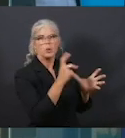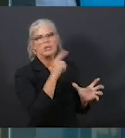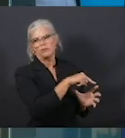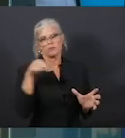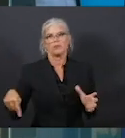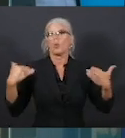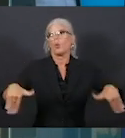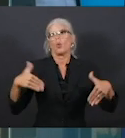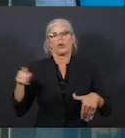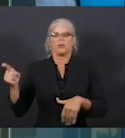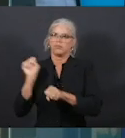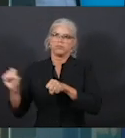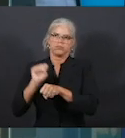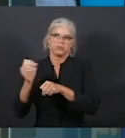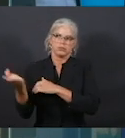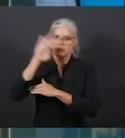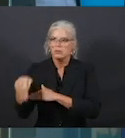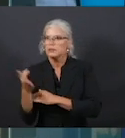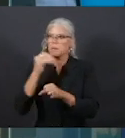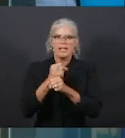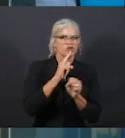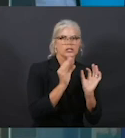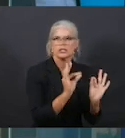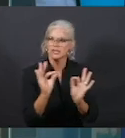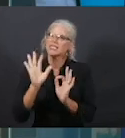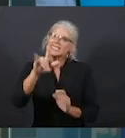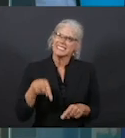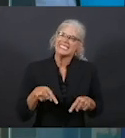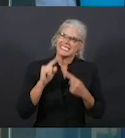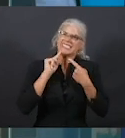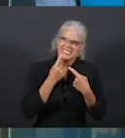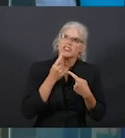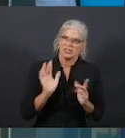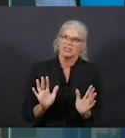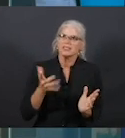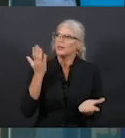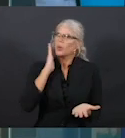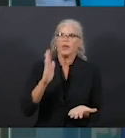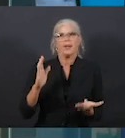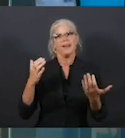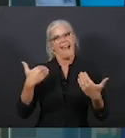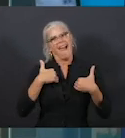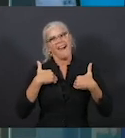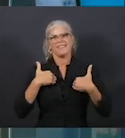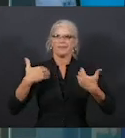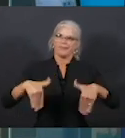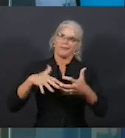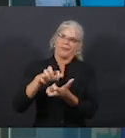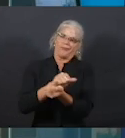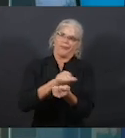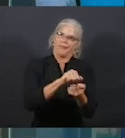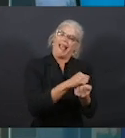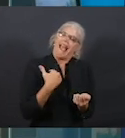to prepare for this. So just take it seriously. Understand that this is going to be an event that has significant impacts across